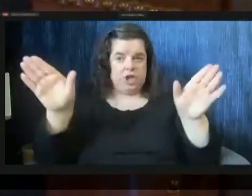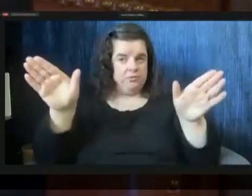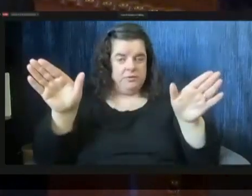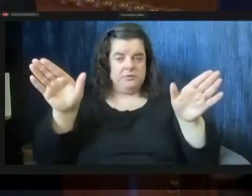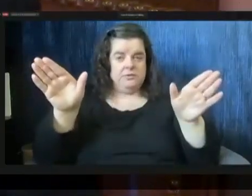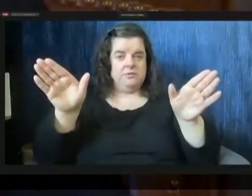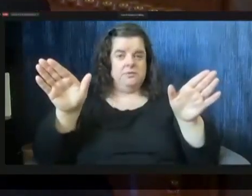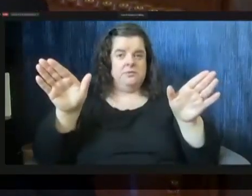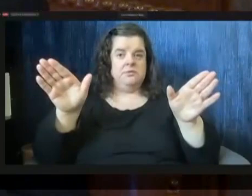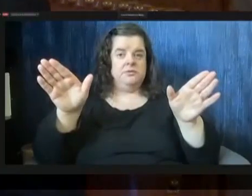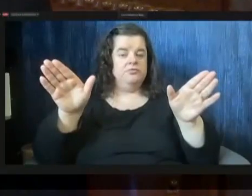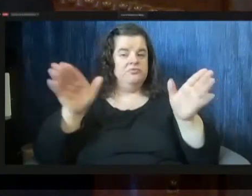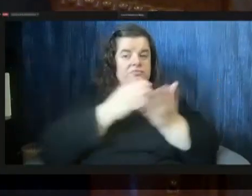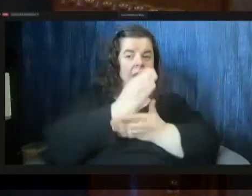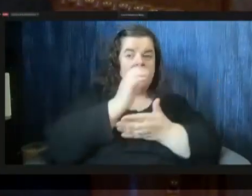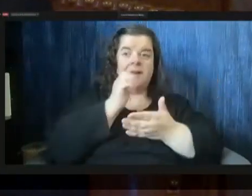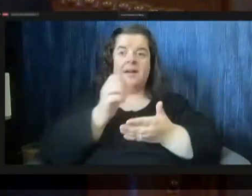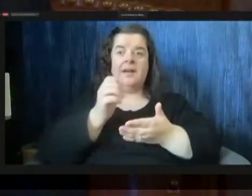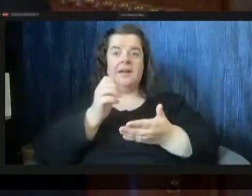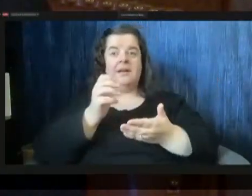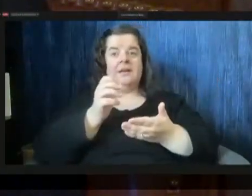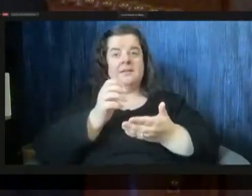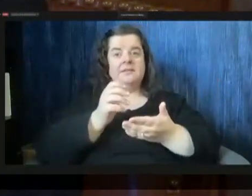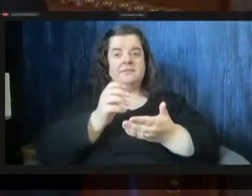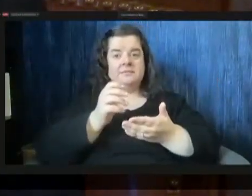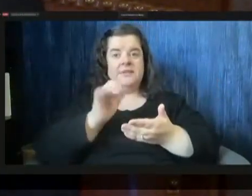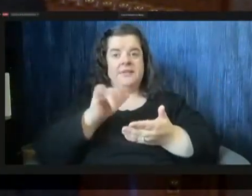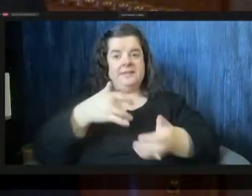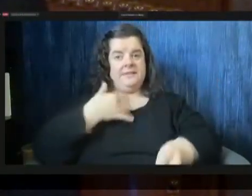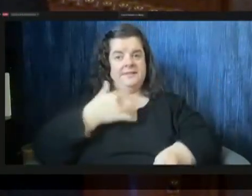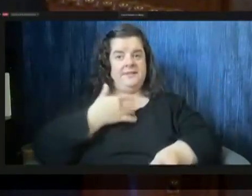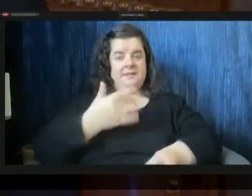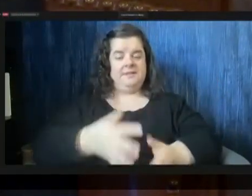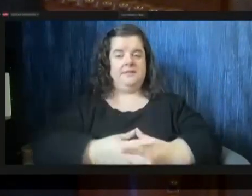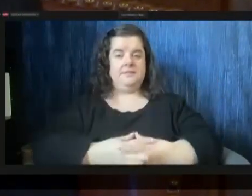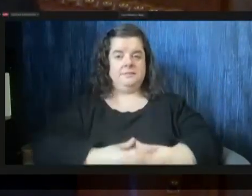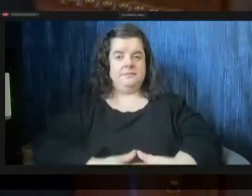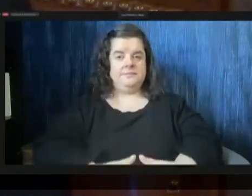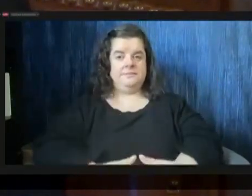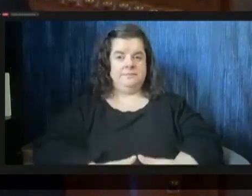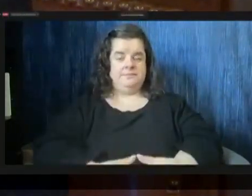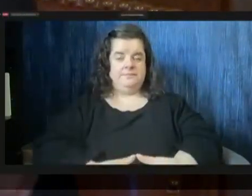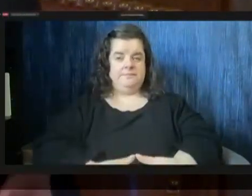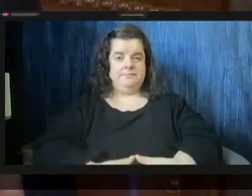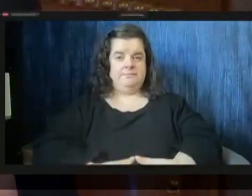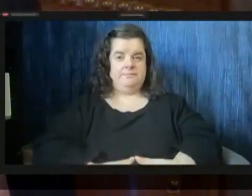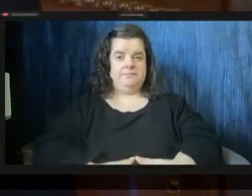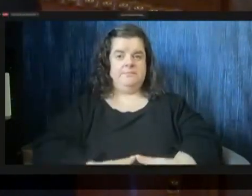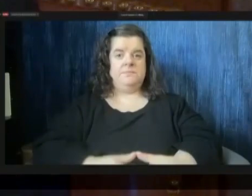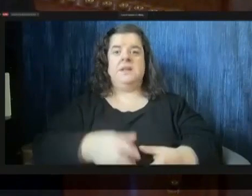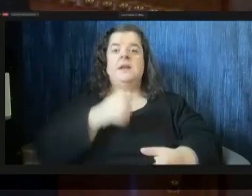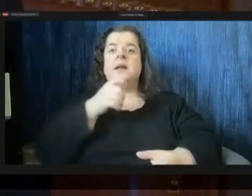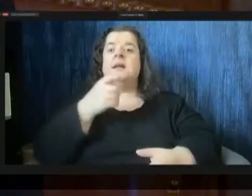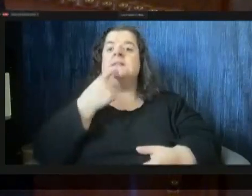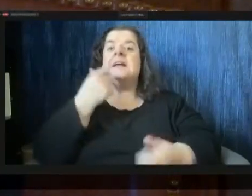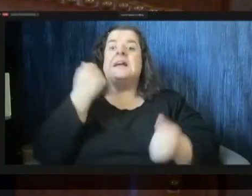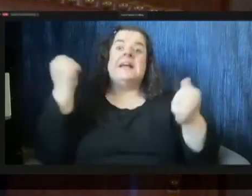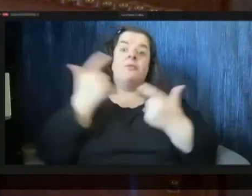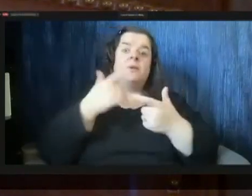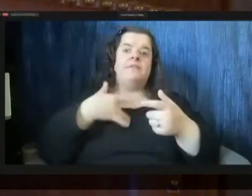Justified or unjustified, that is the feeling, right? So this is, and I'm not saying everybody feels that way,